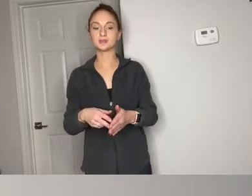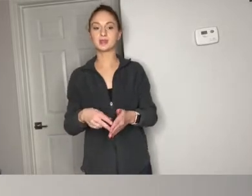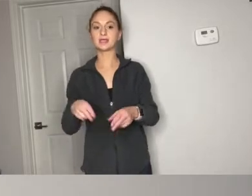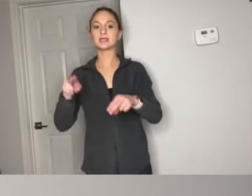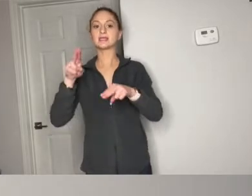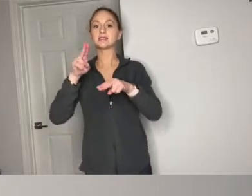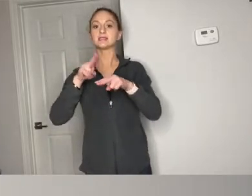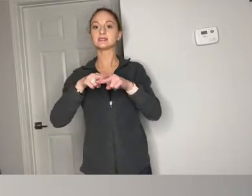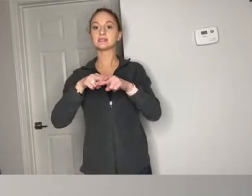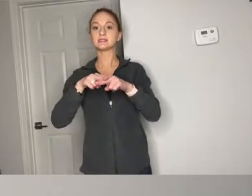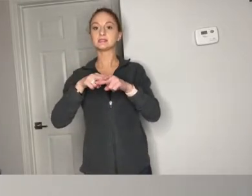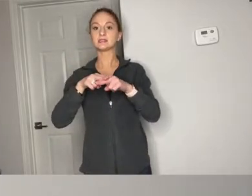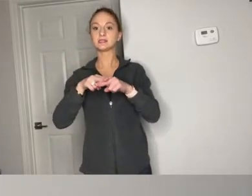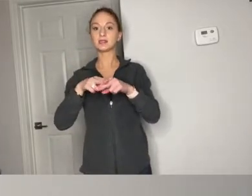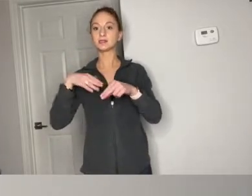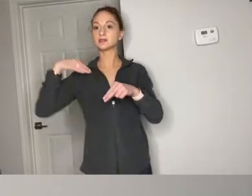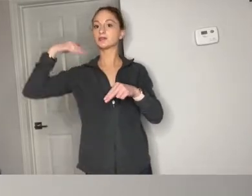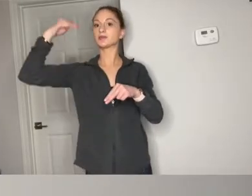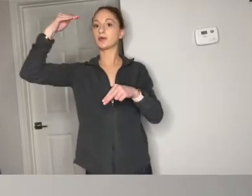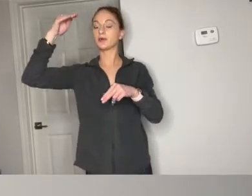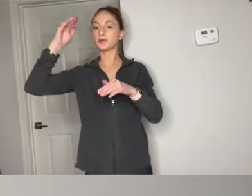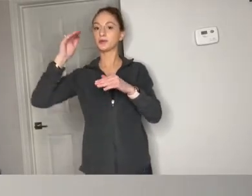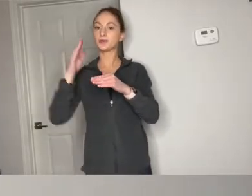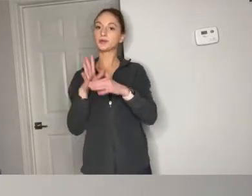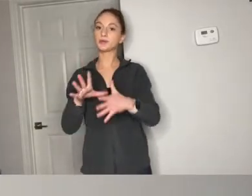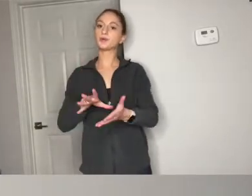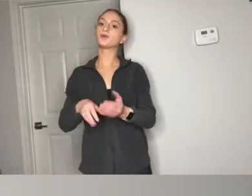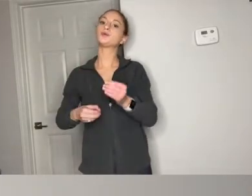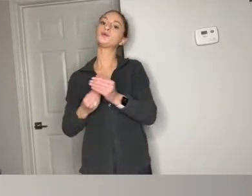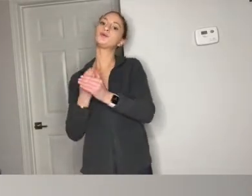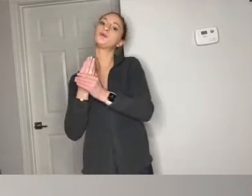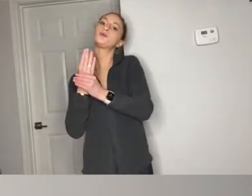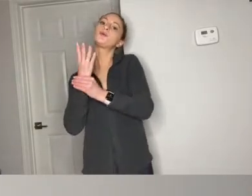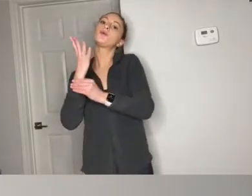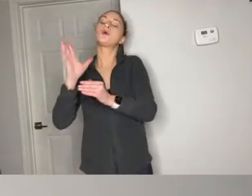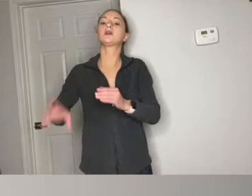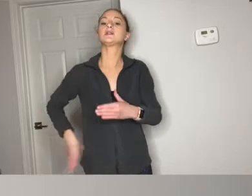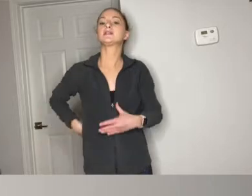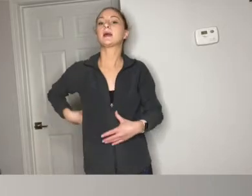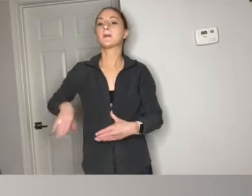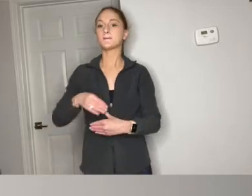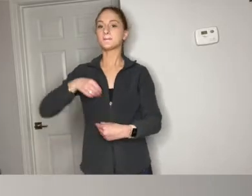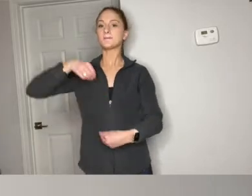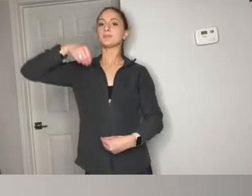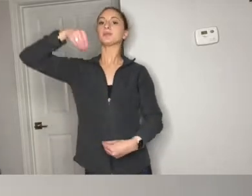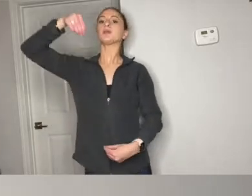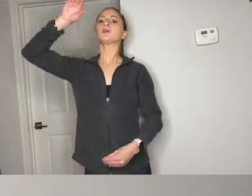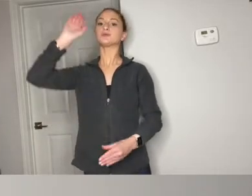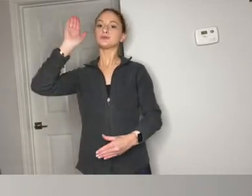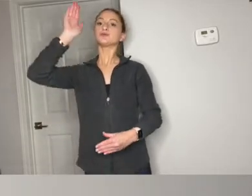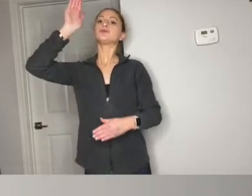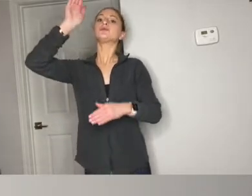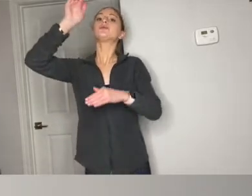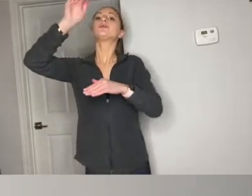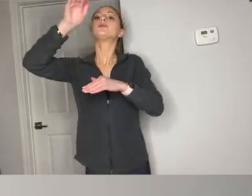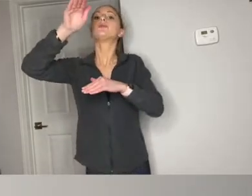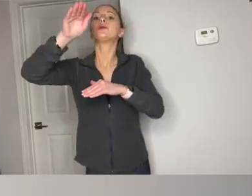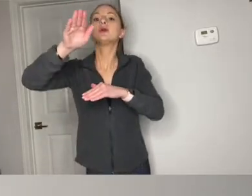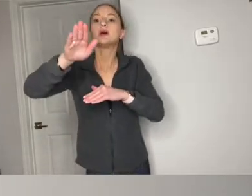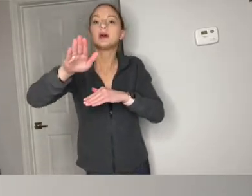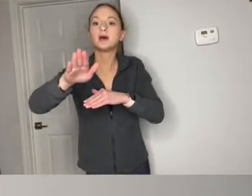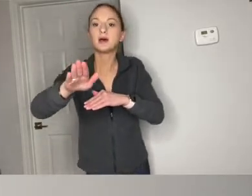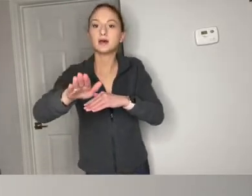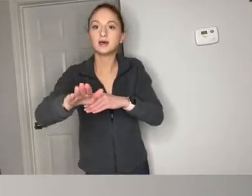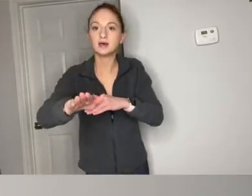rather sit tall. Grow your spine. Reach up and over your toes for a nice deep stretch